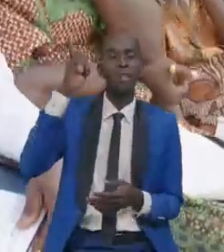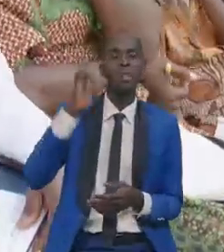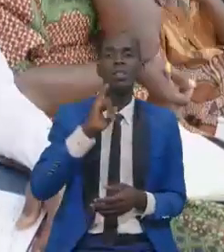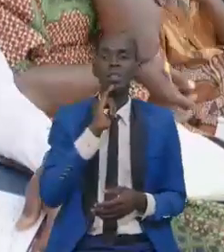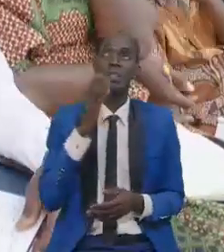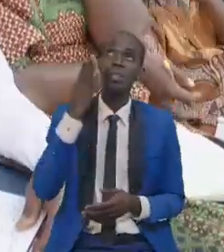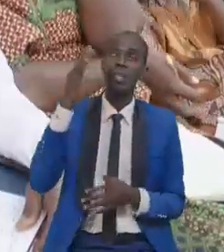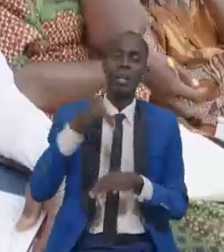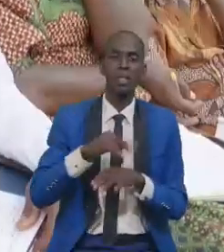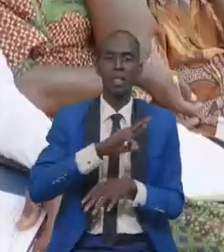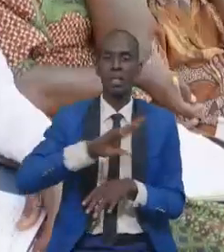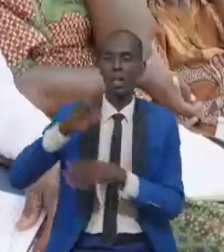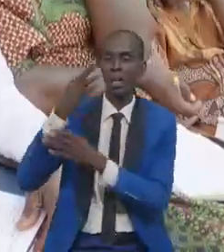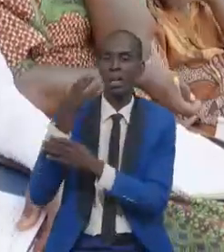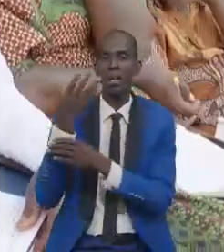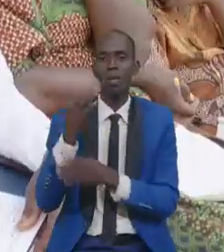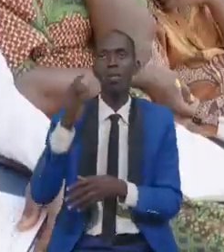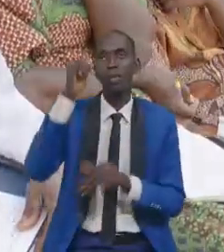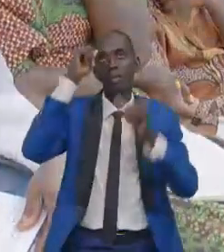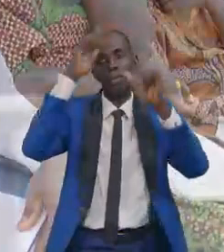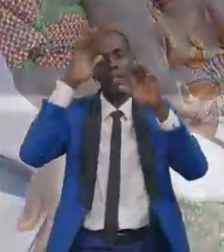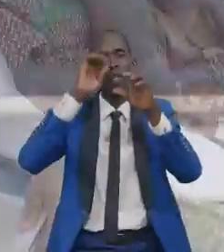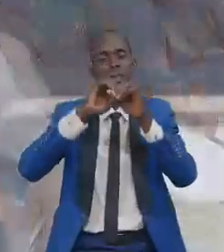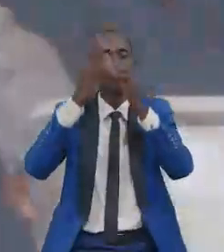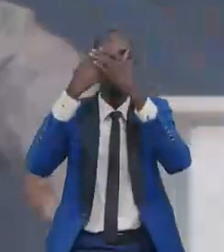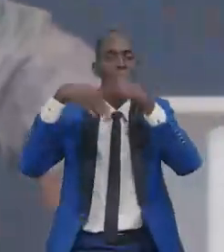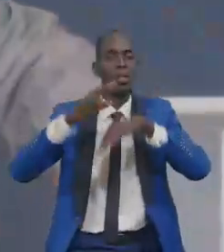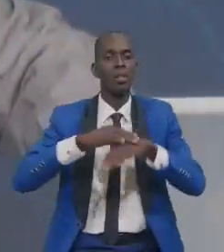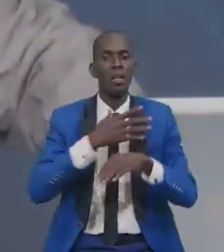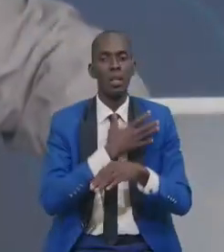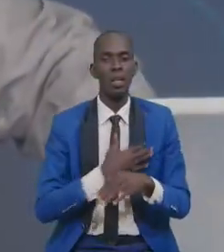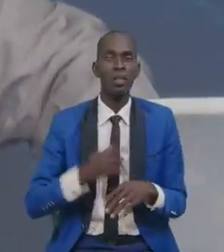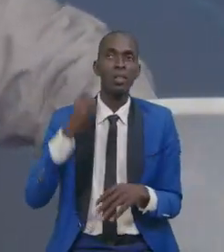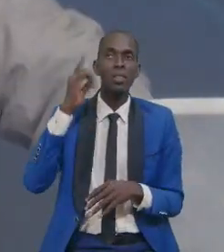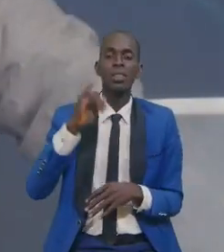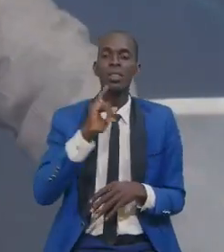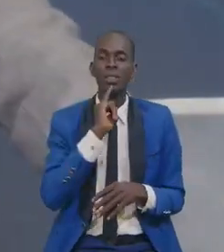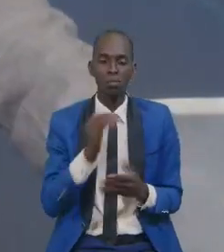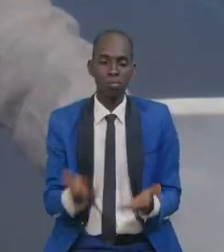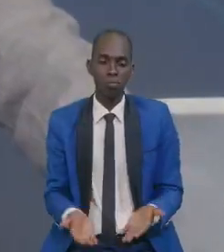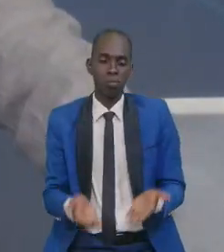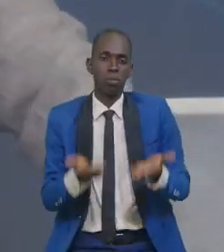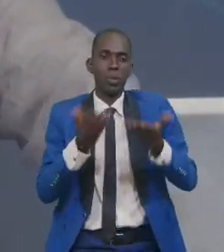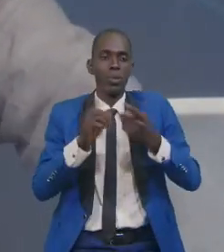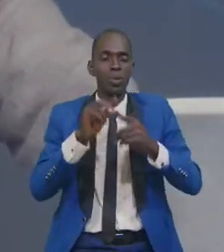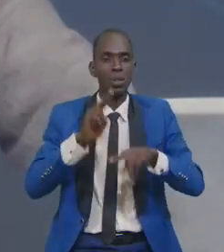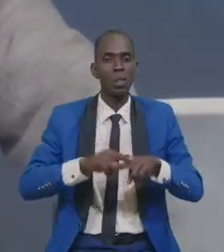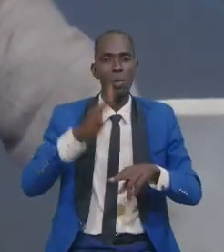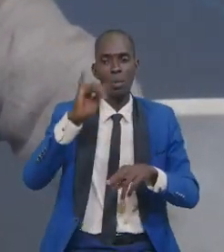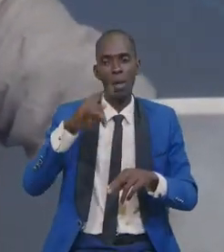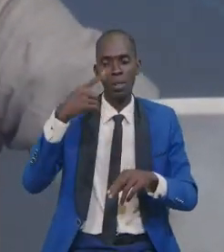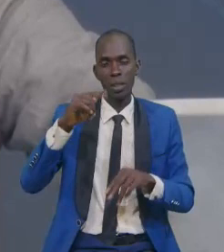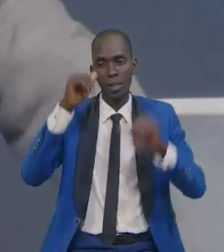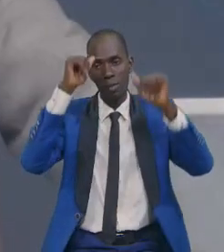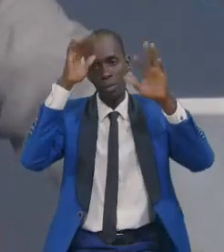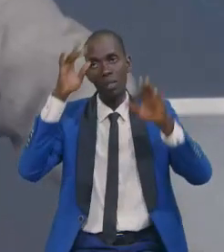of the Father on earth, and being exalted to sit by the Father, he has now poured